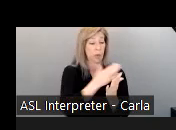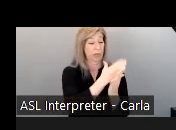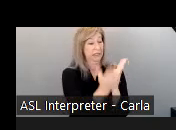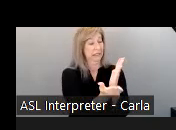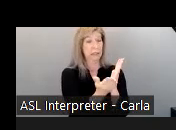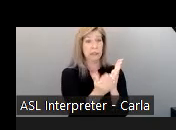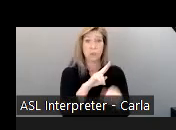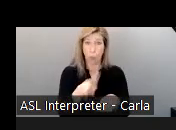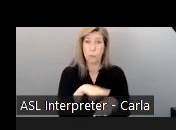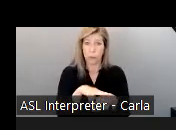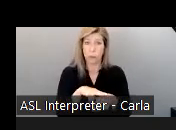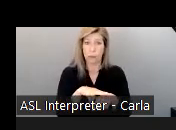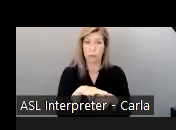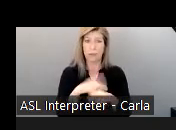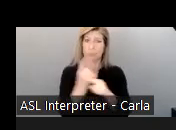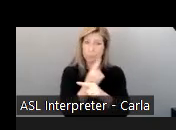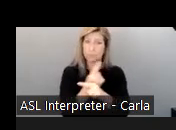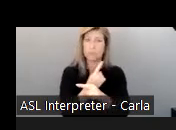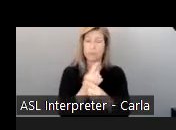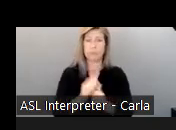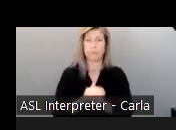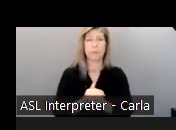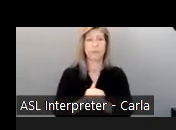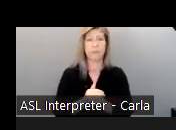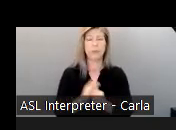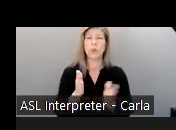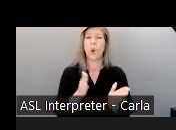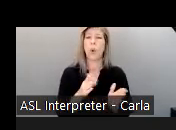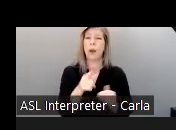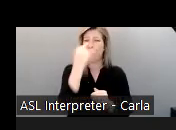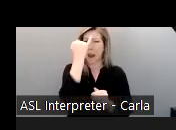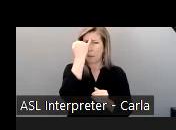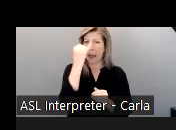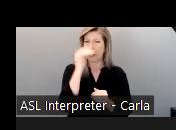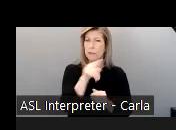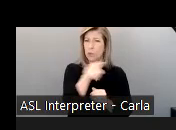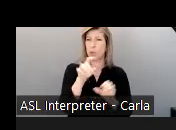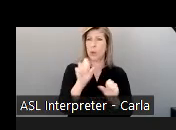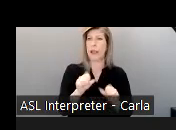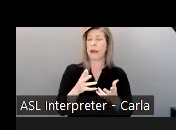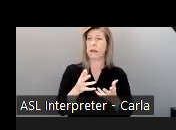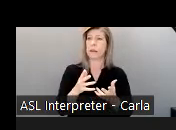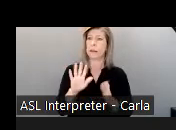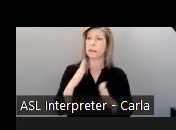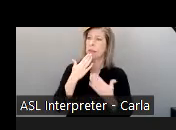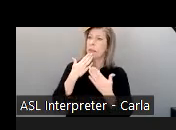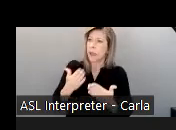Imagine if we thanked our bodies for disassociating.